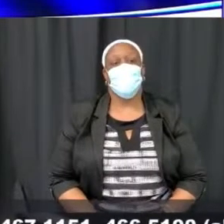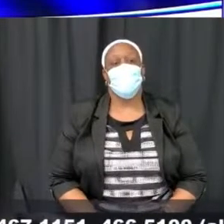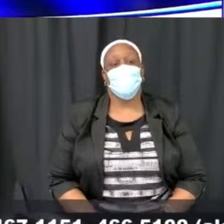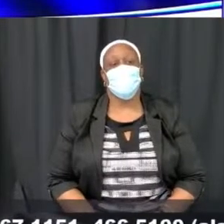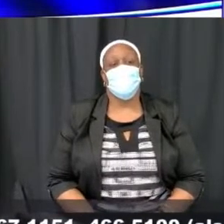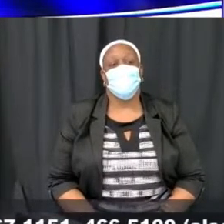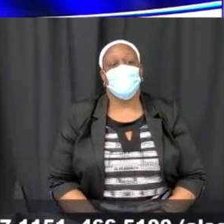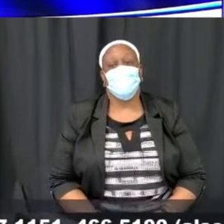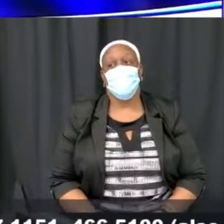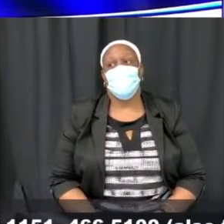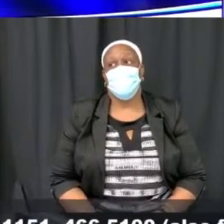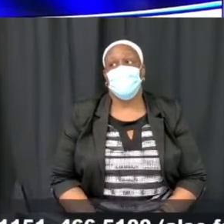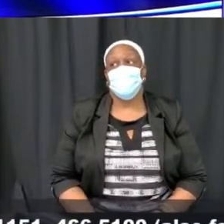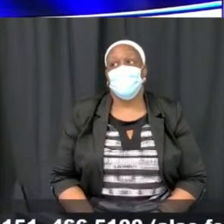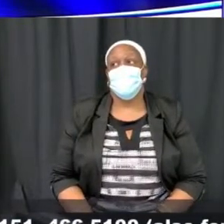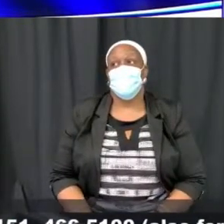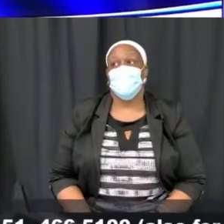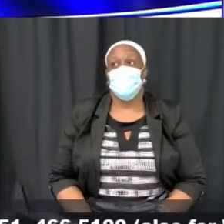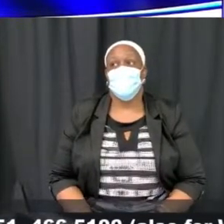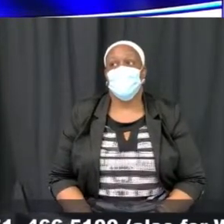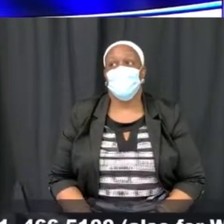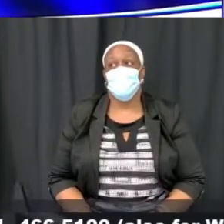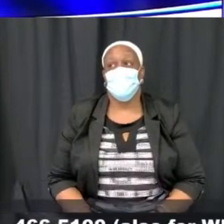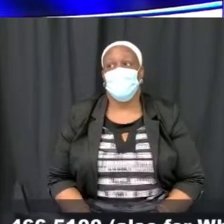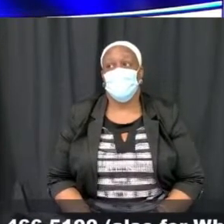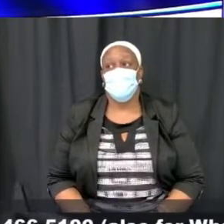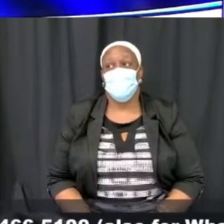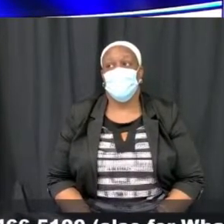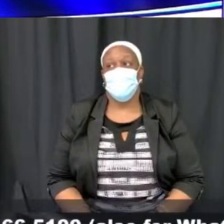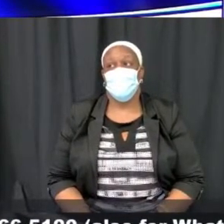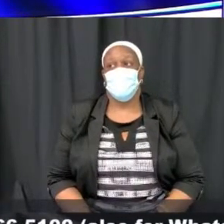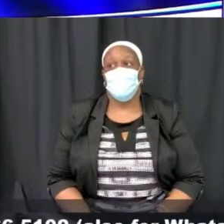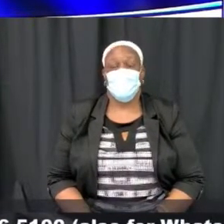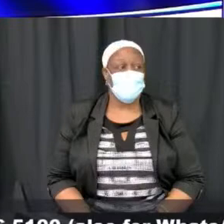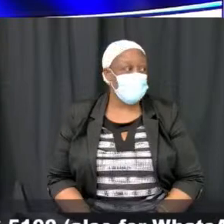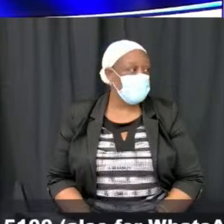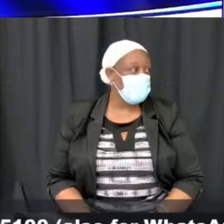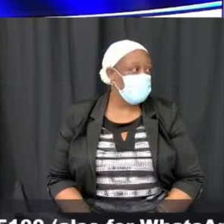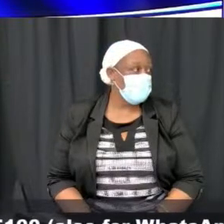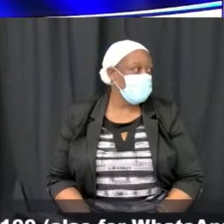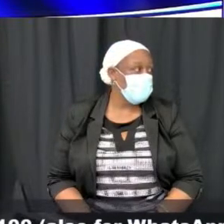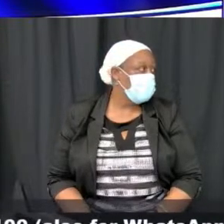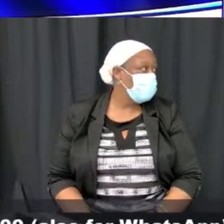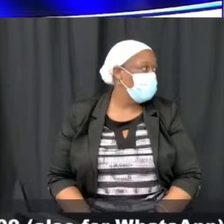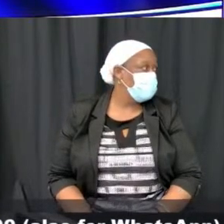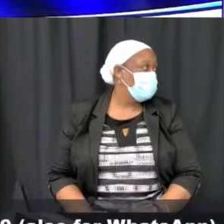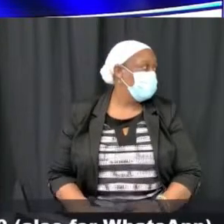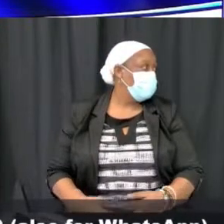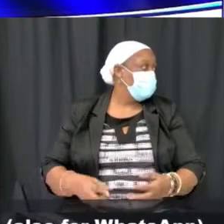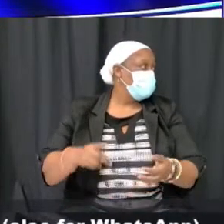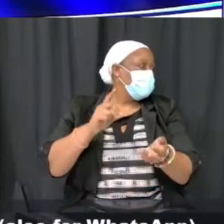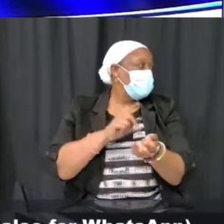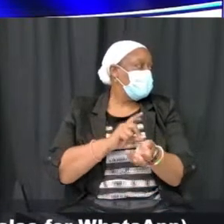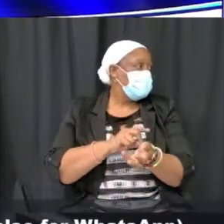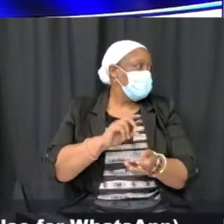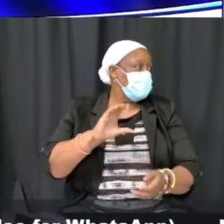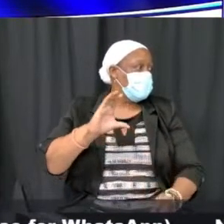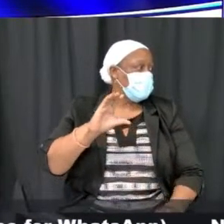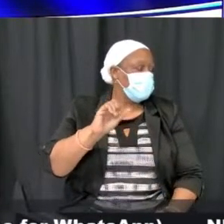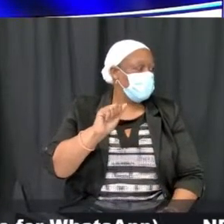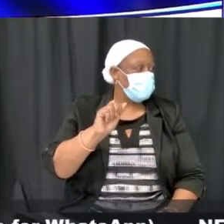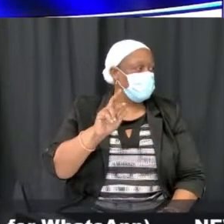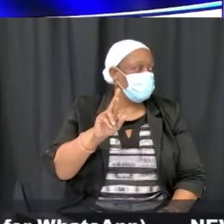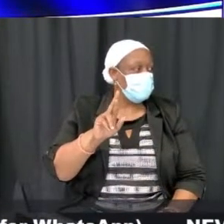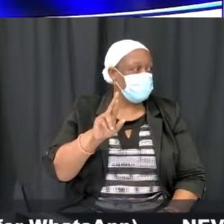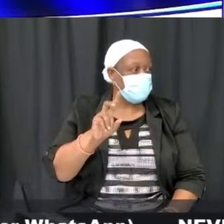Thank you, Superintendent Henry. I now invite Dr. Marissa Carty, who is the Public Relations Officer at the